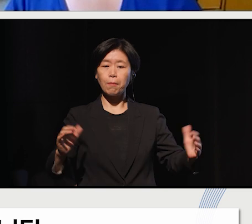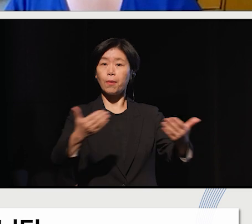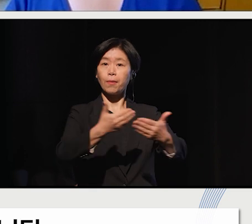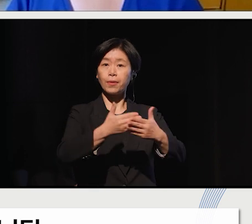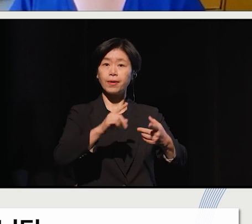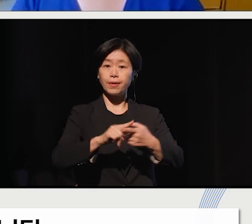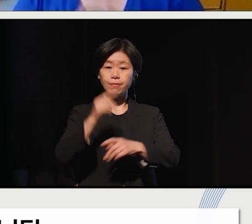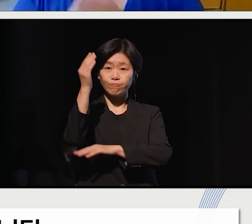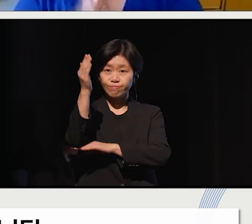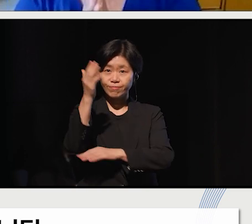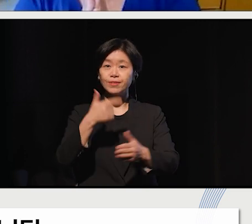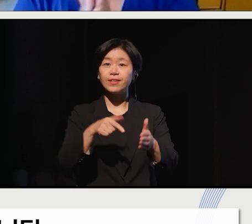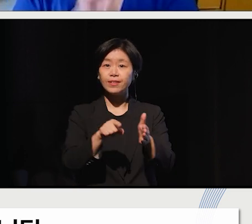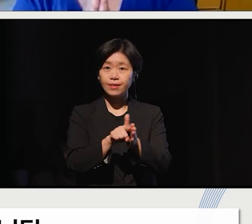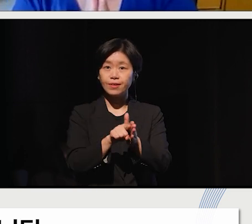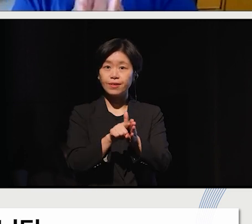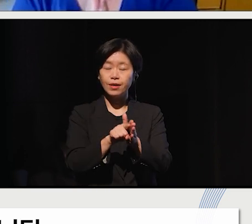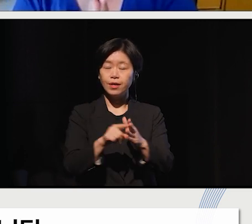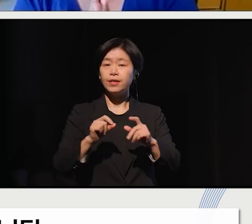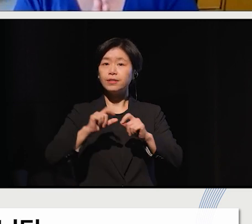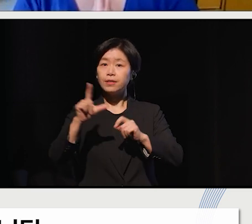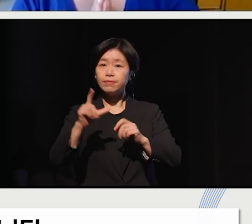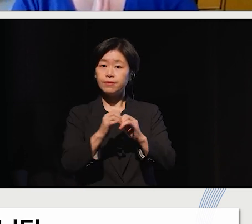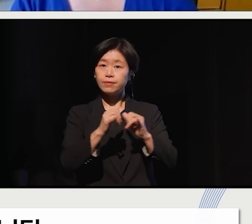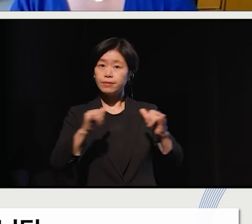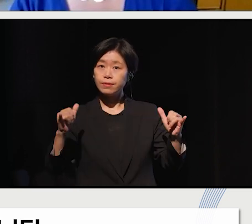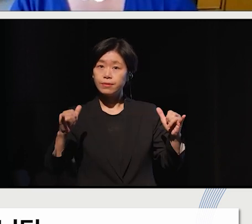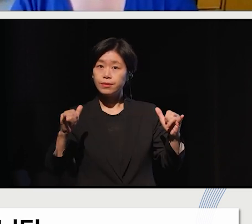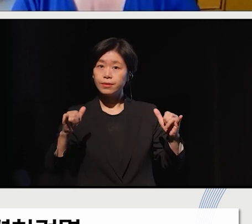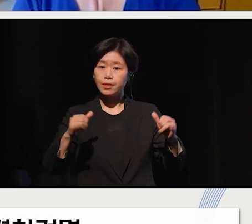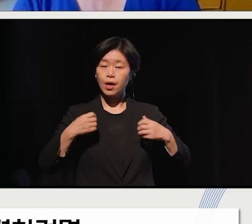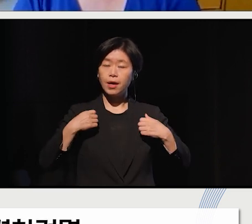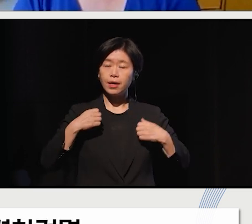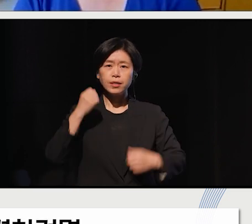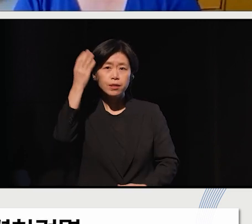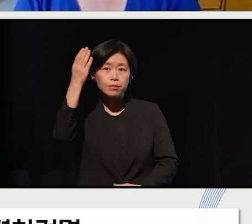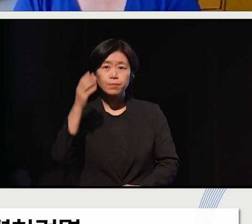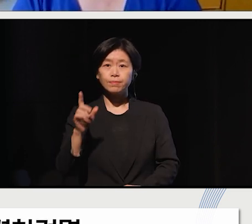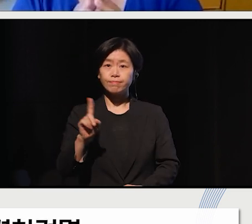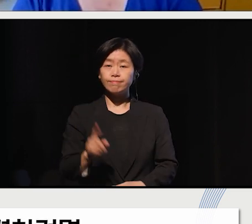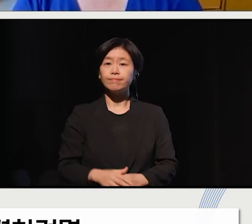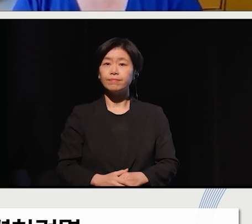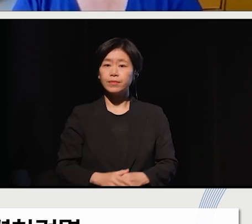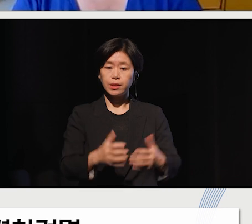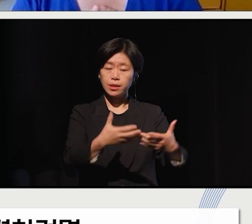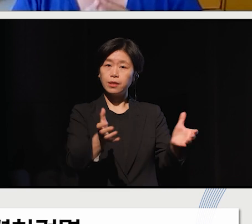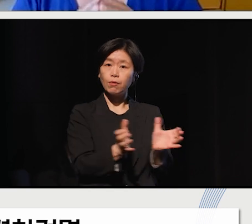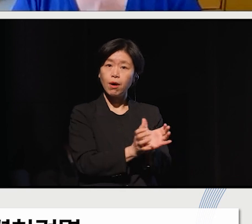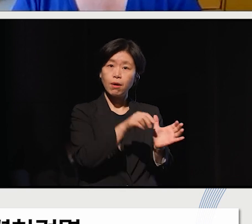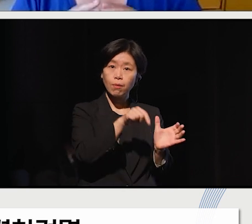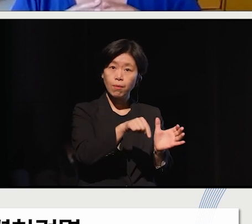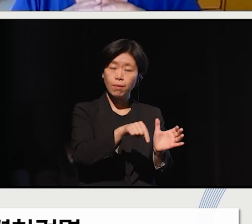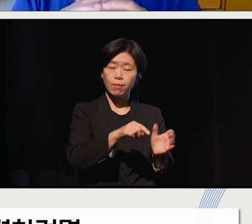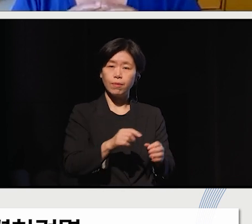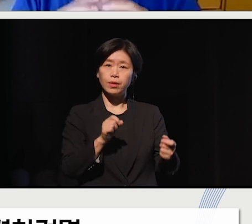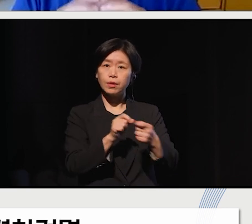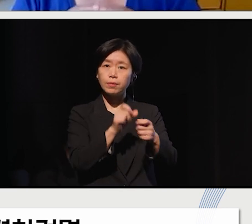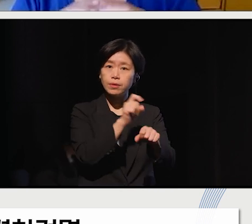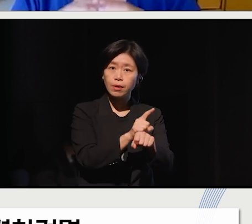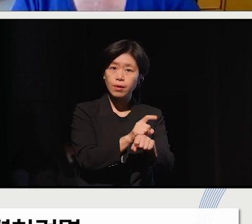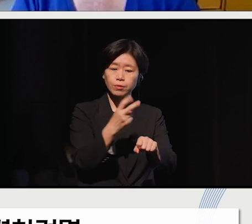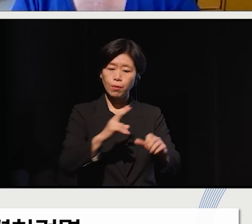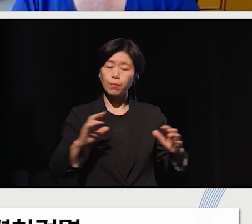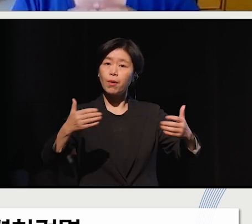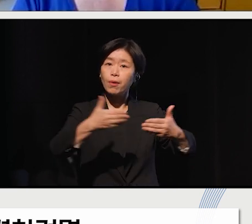let's talk about the thing that most people forget, which is that in order for to build a